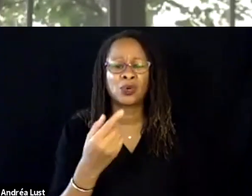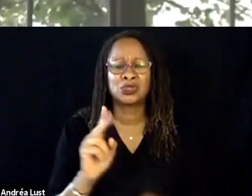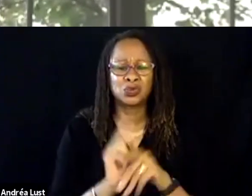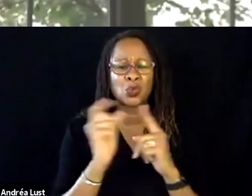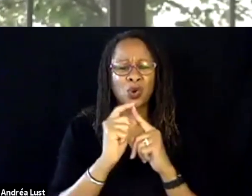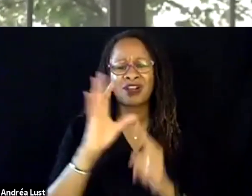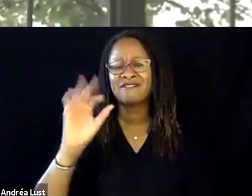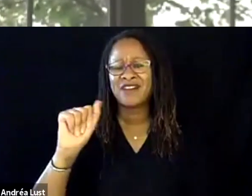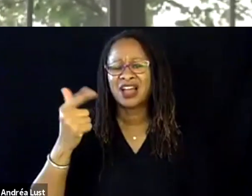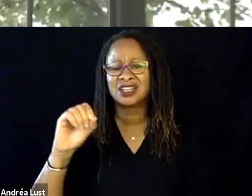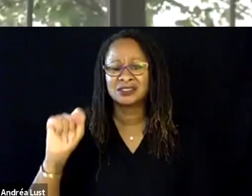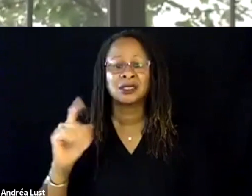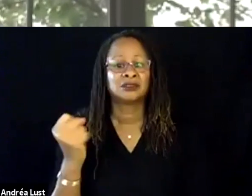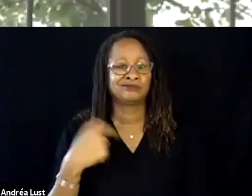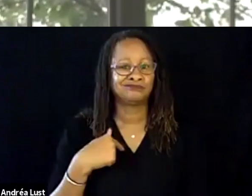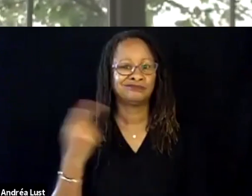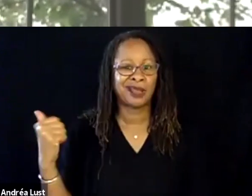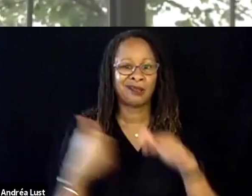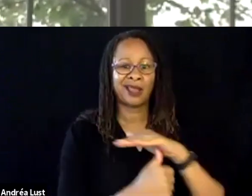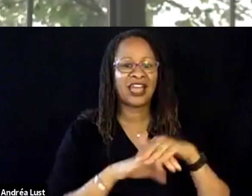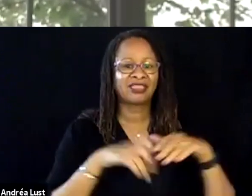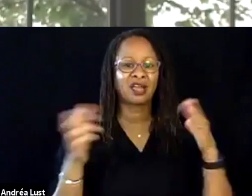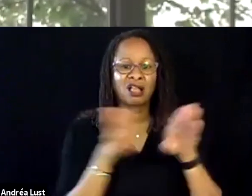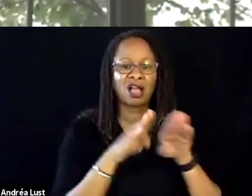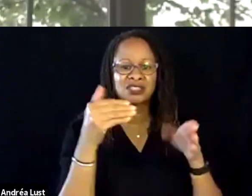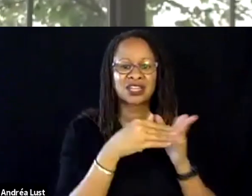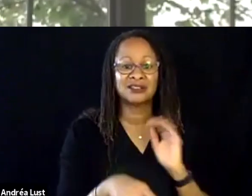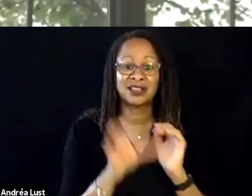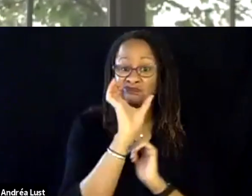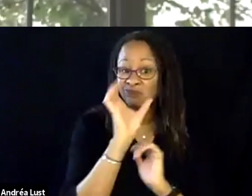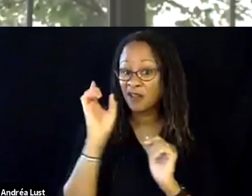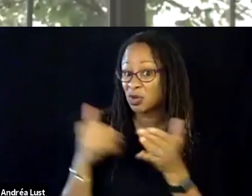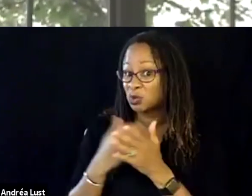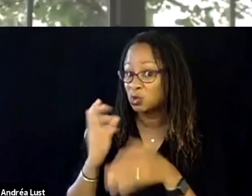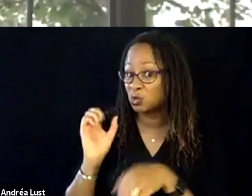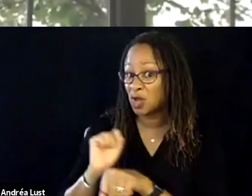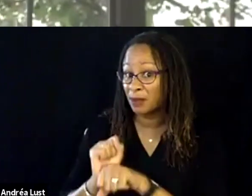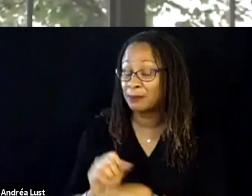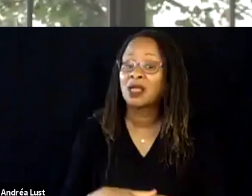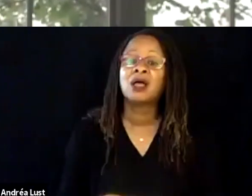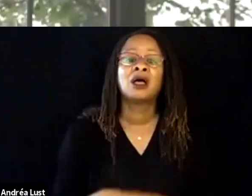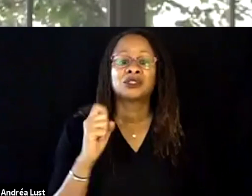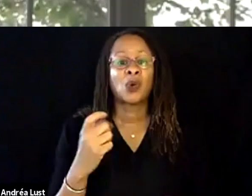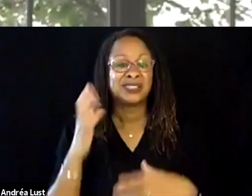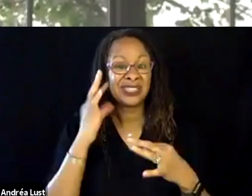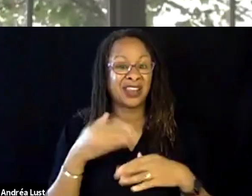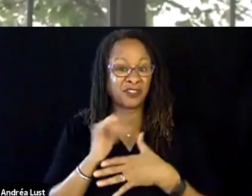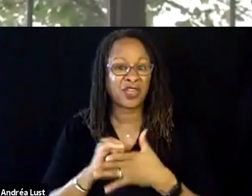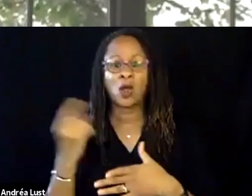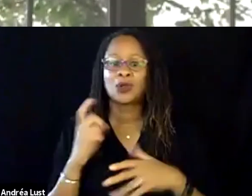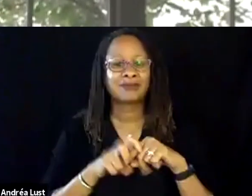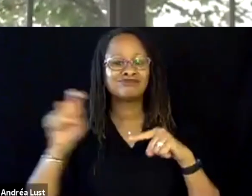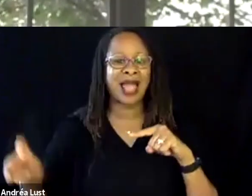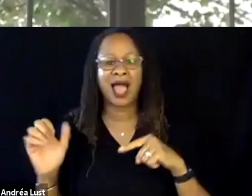back in the closet and found a new job. And ultimately, from then on in my career, I decided I would only ever be out. And what that allowed me